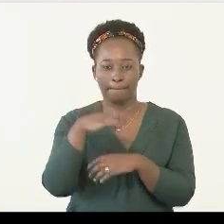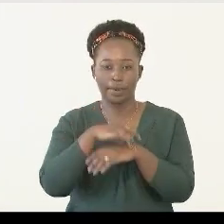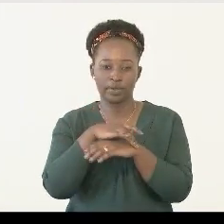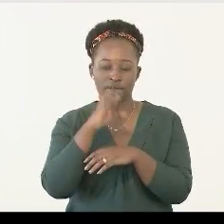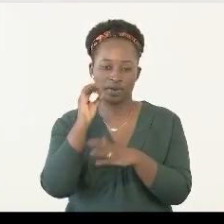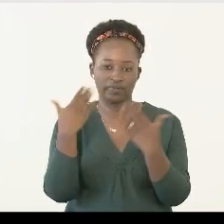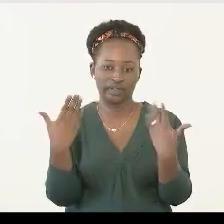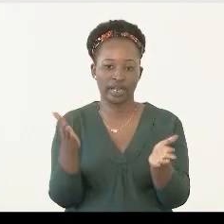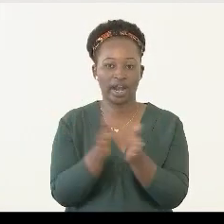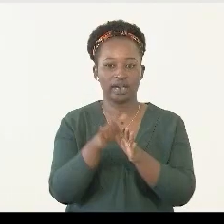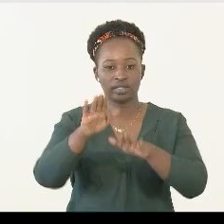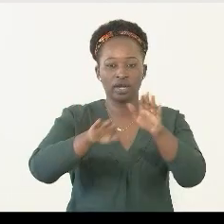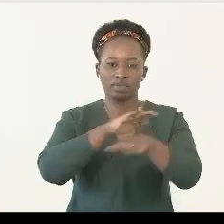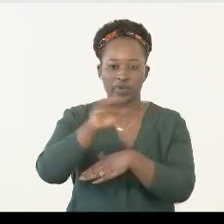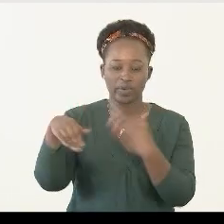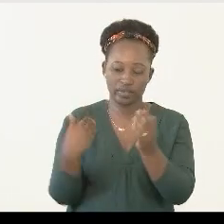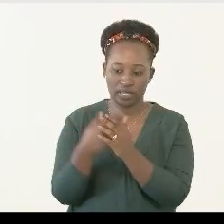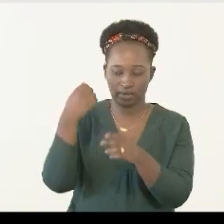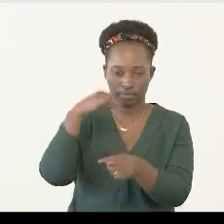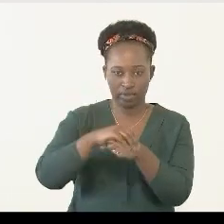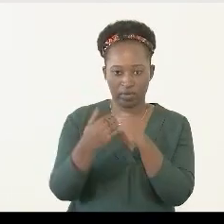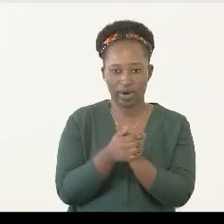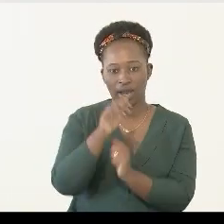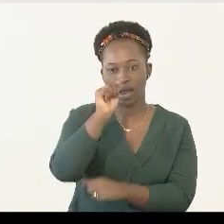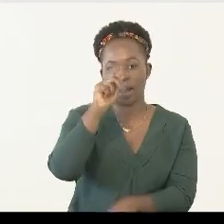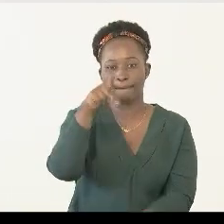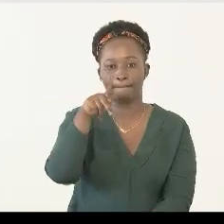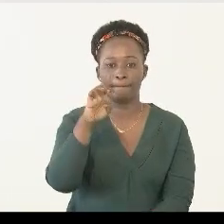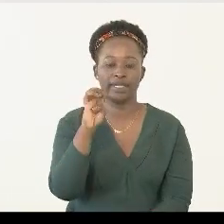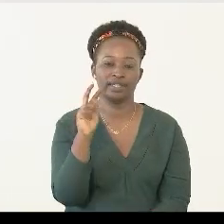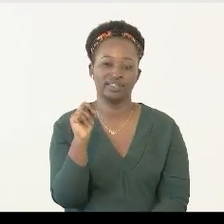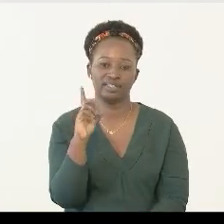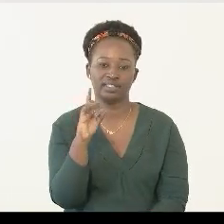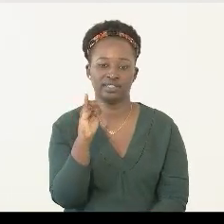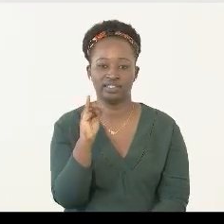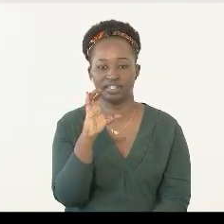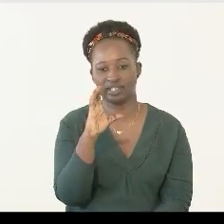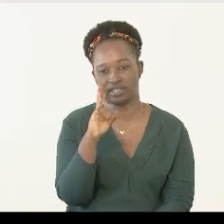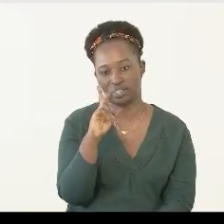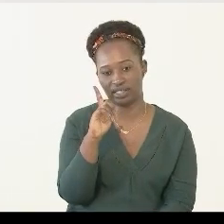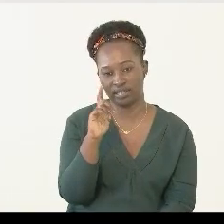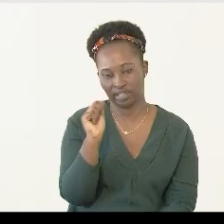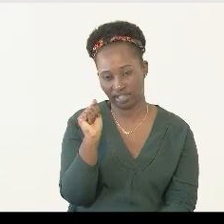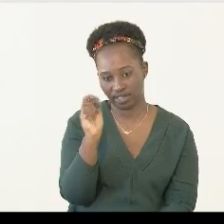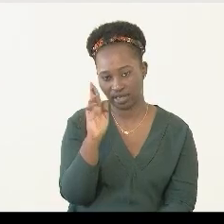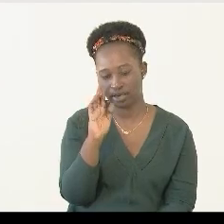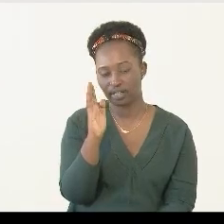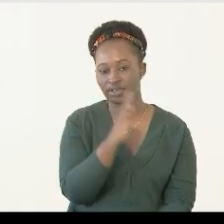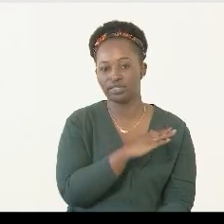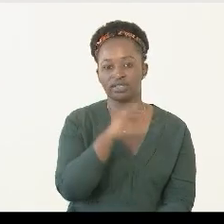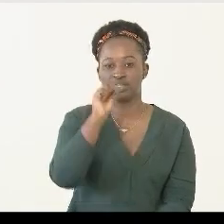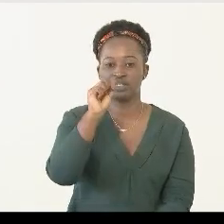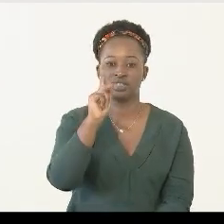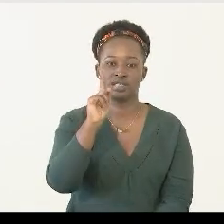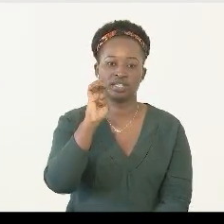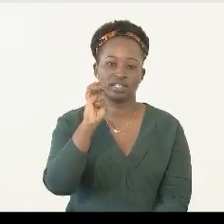All those make appendicular skeleton. Students, when we talk about forelimbs, we mean arms.